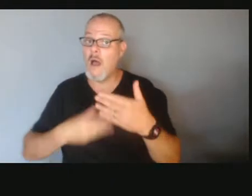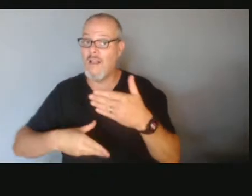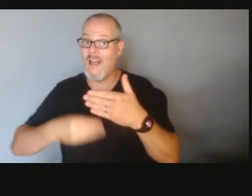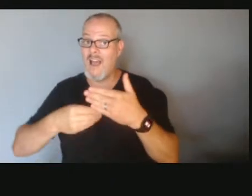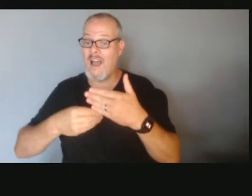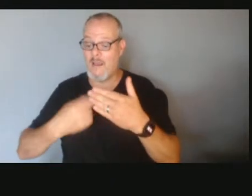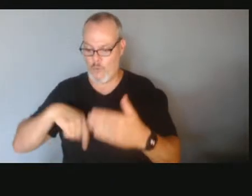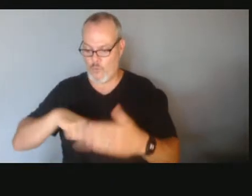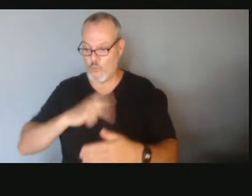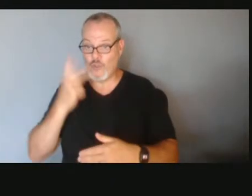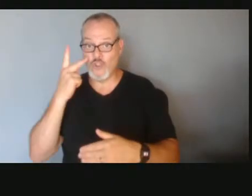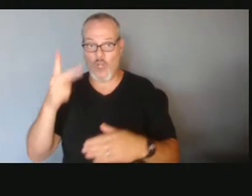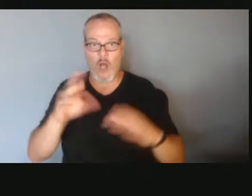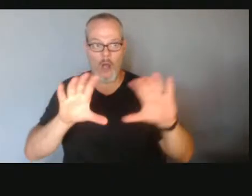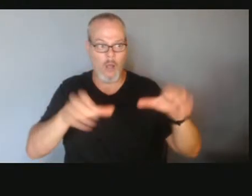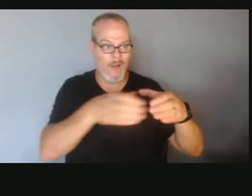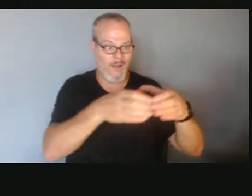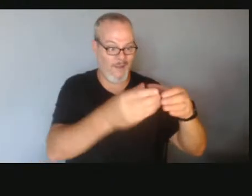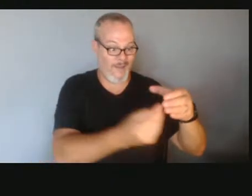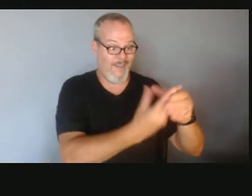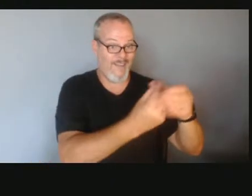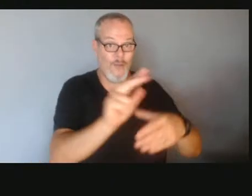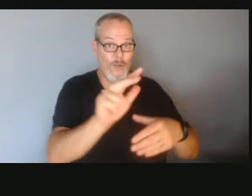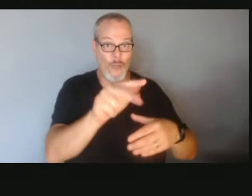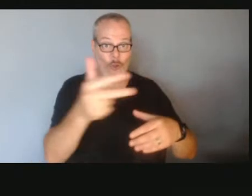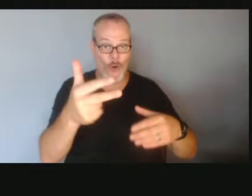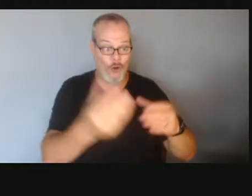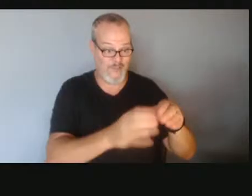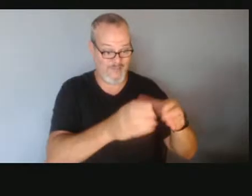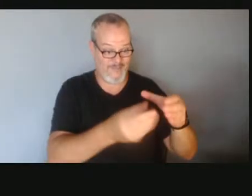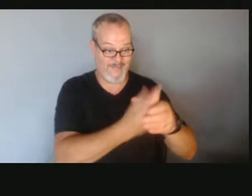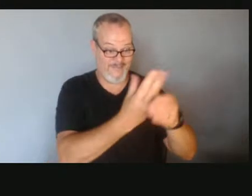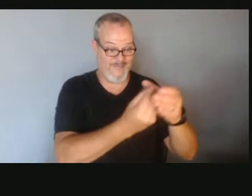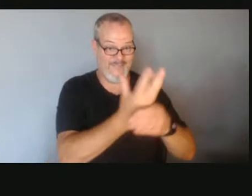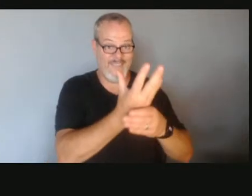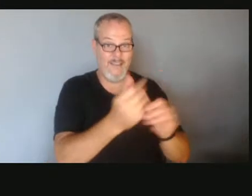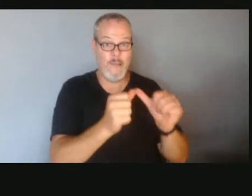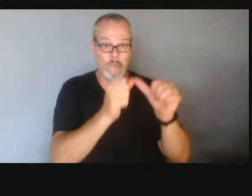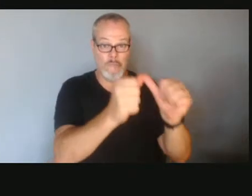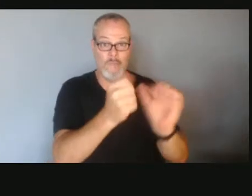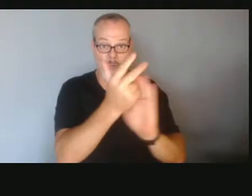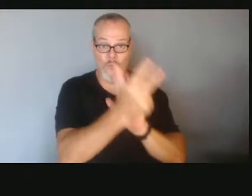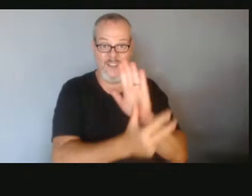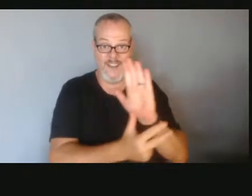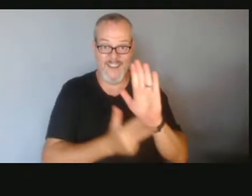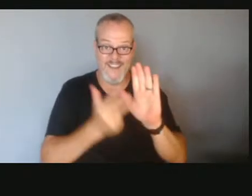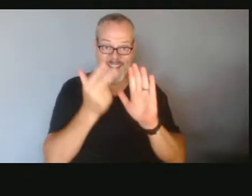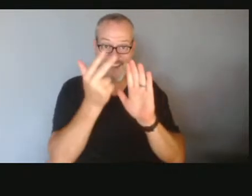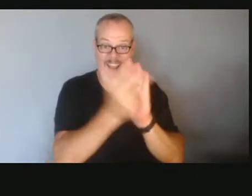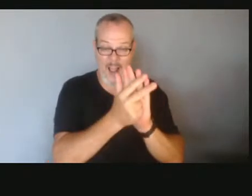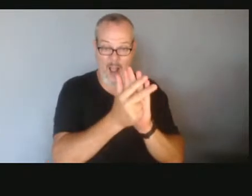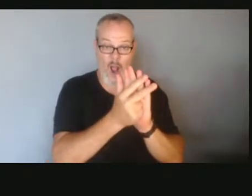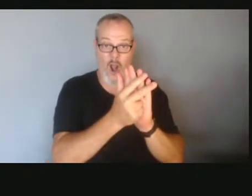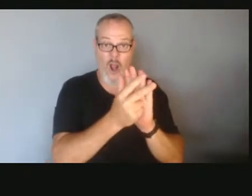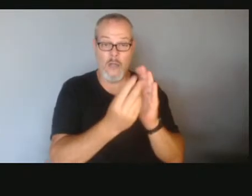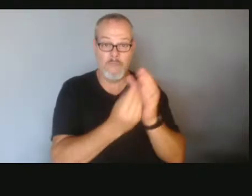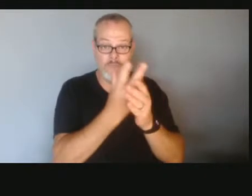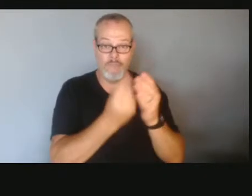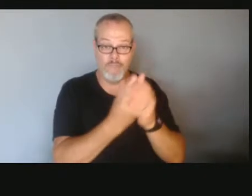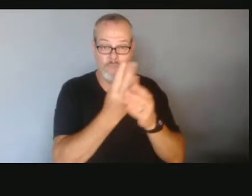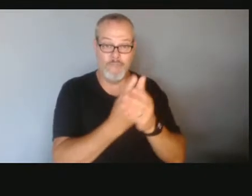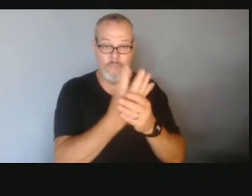opening up last week, after its 3 hours of glory, shut off